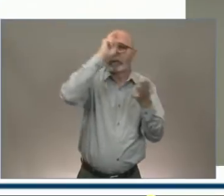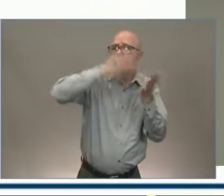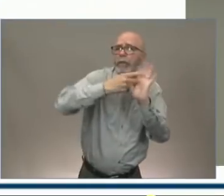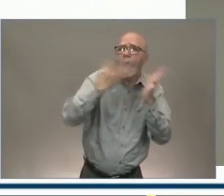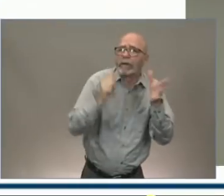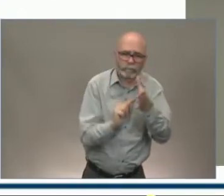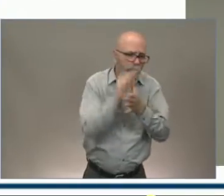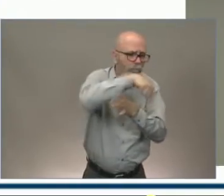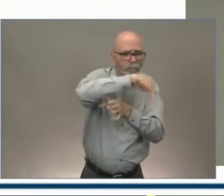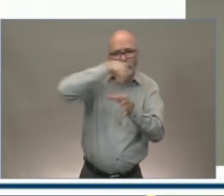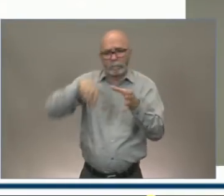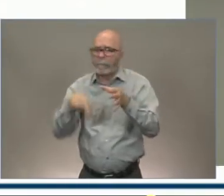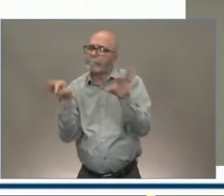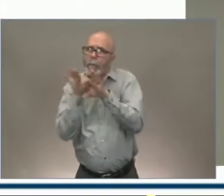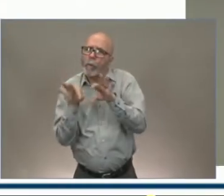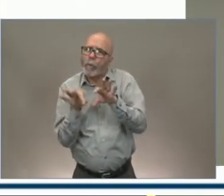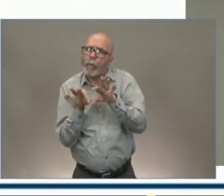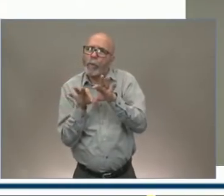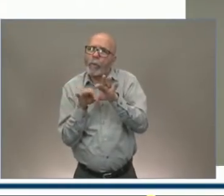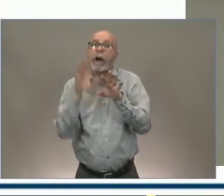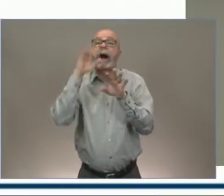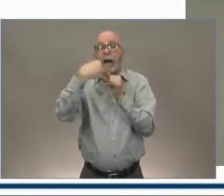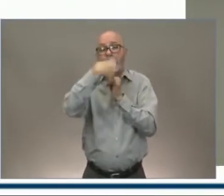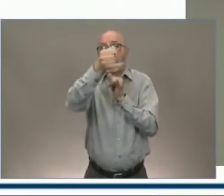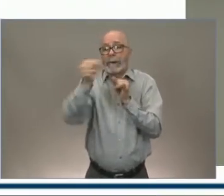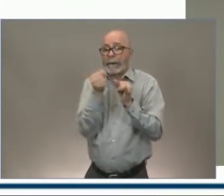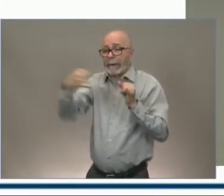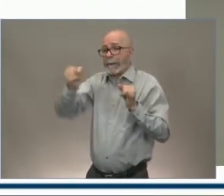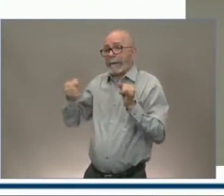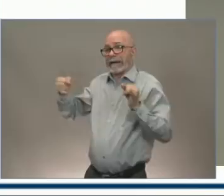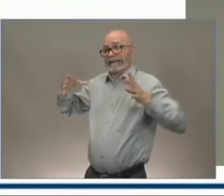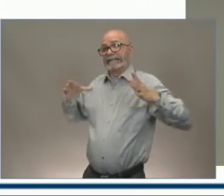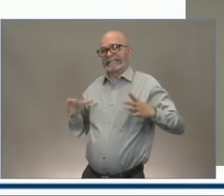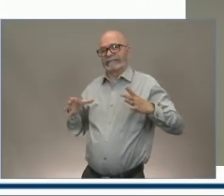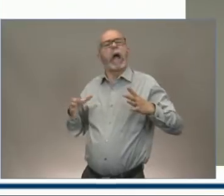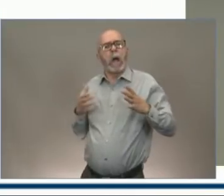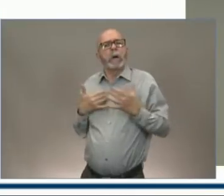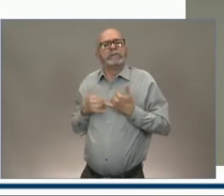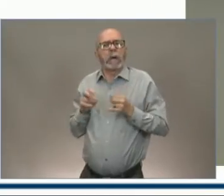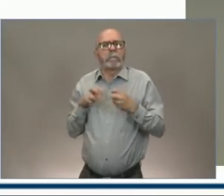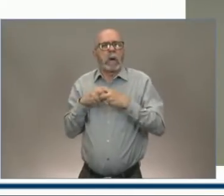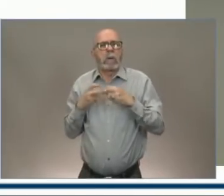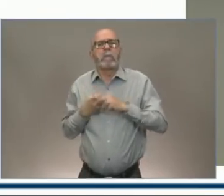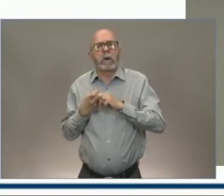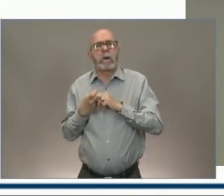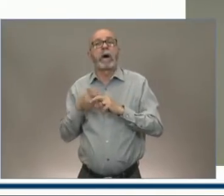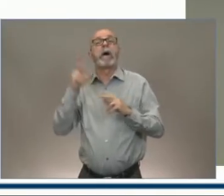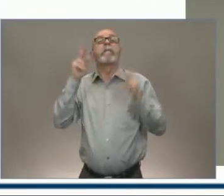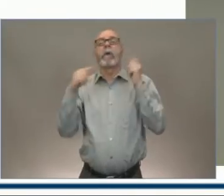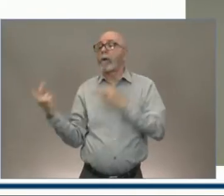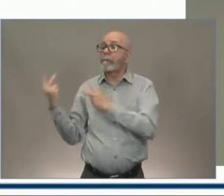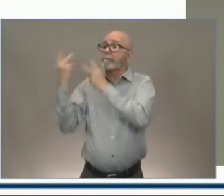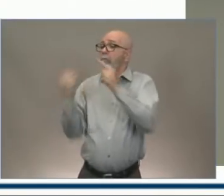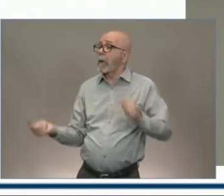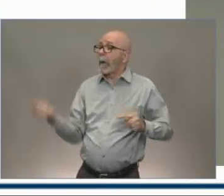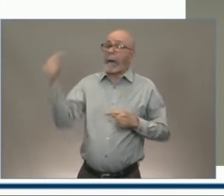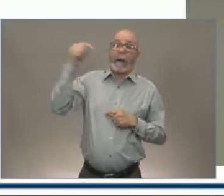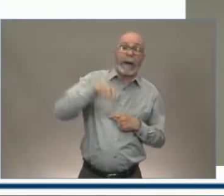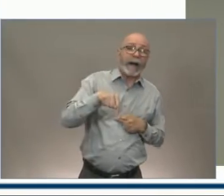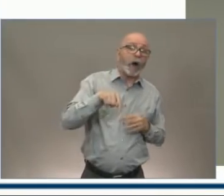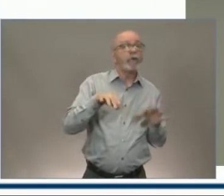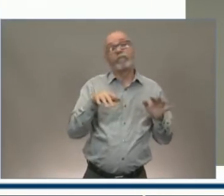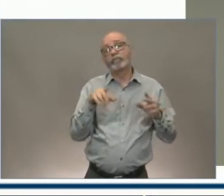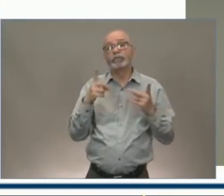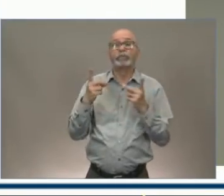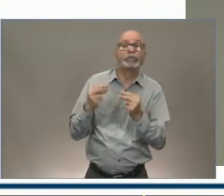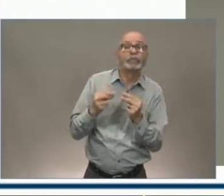where we draw the border, we're always going to have these challenging issues of people moving for various activities. It's one of the areas